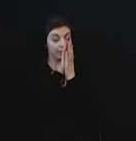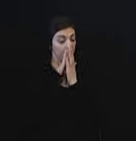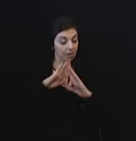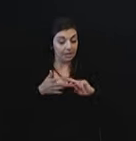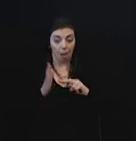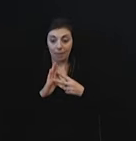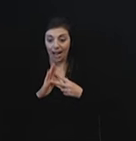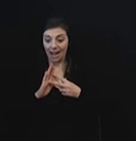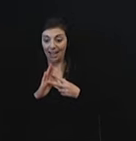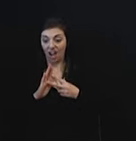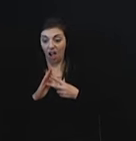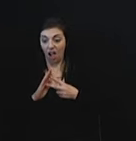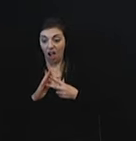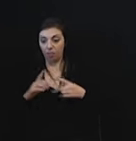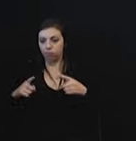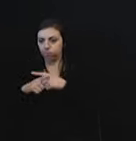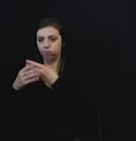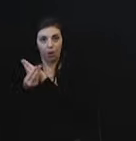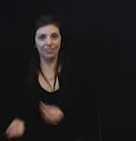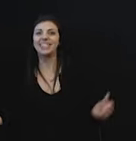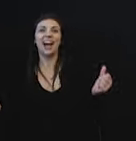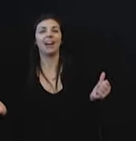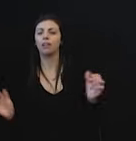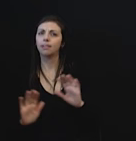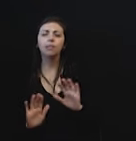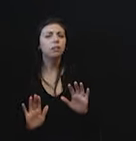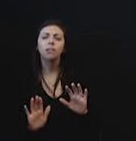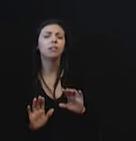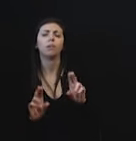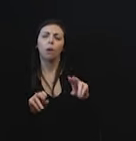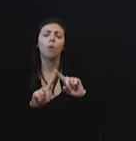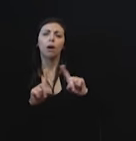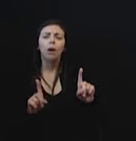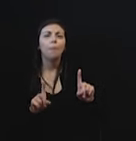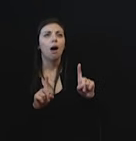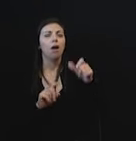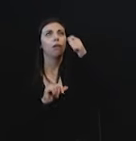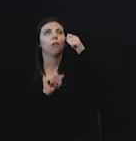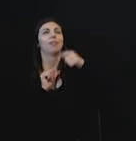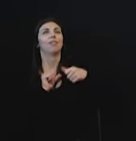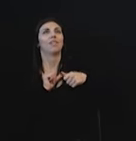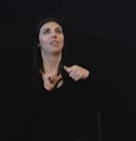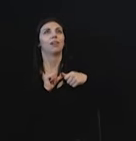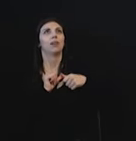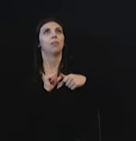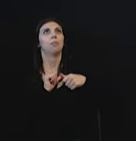moment, but it's a reminder that being in God's presence is always what we need.